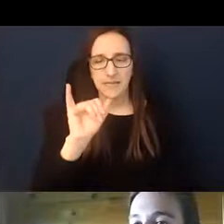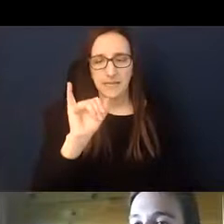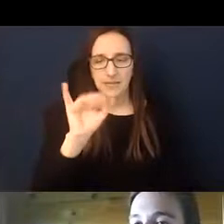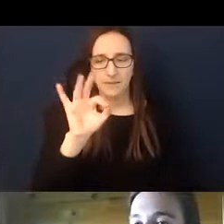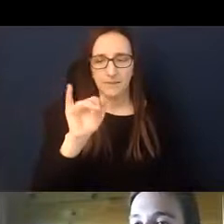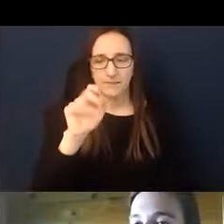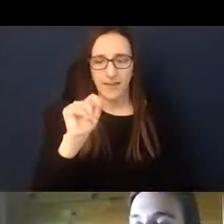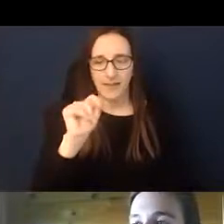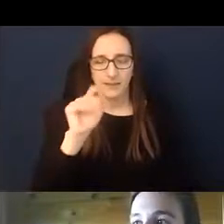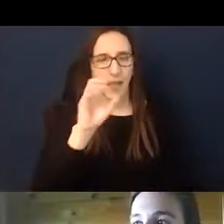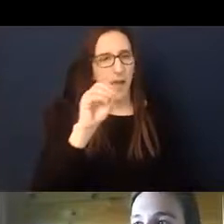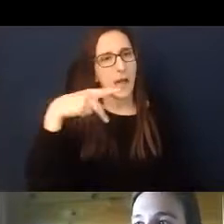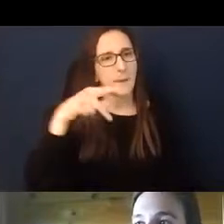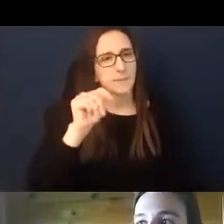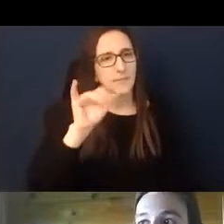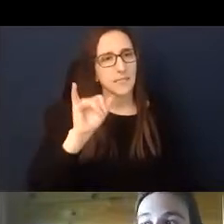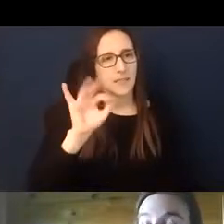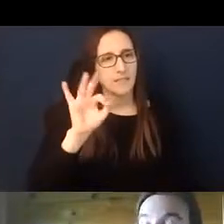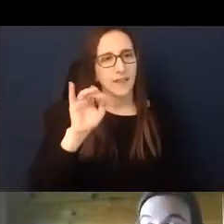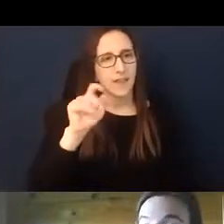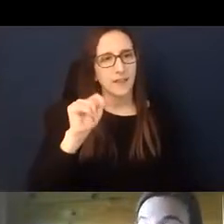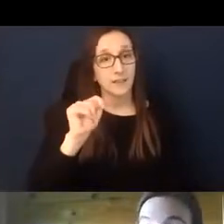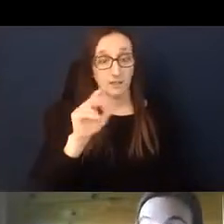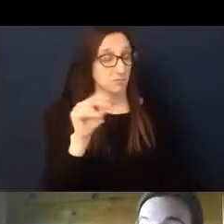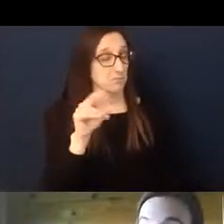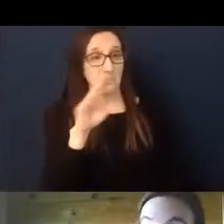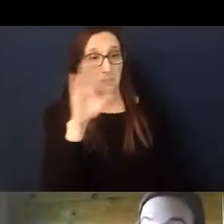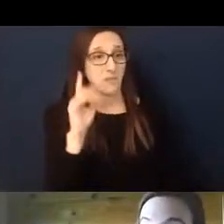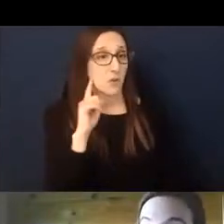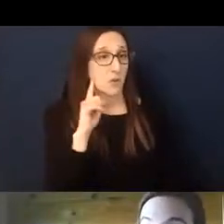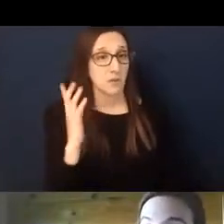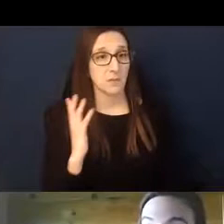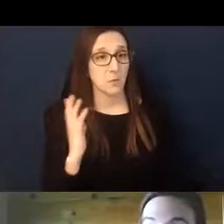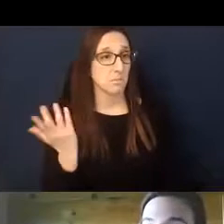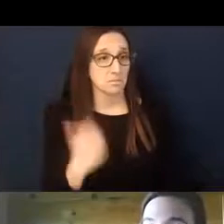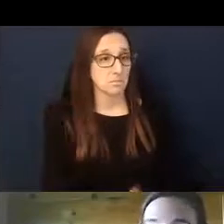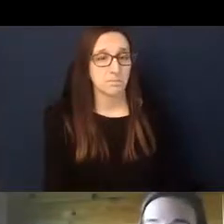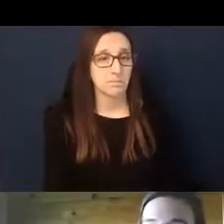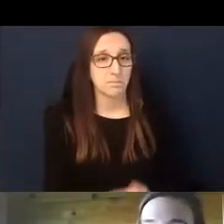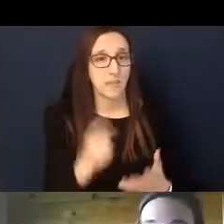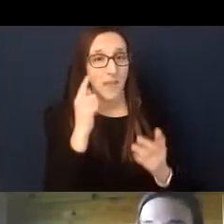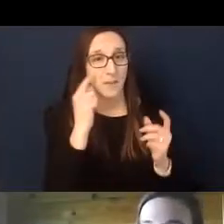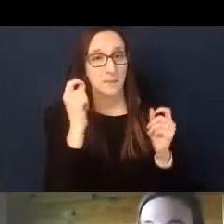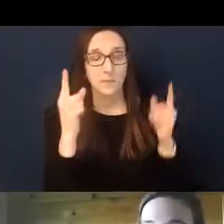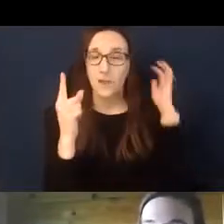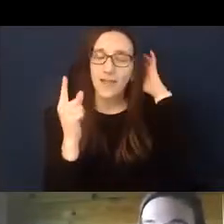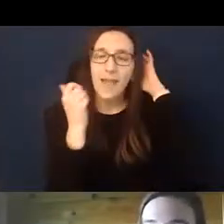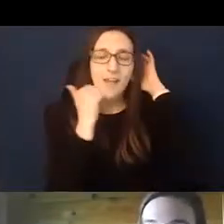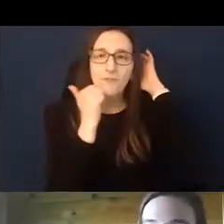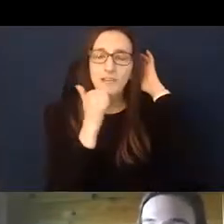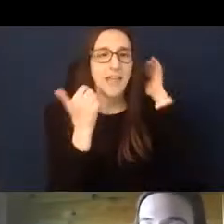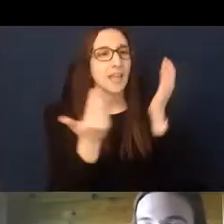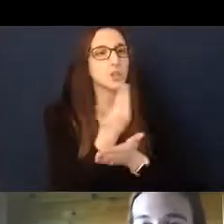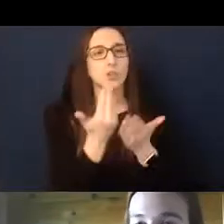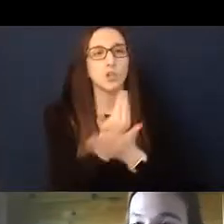OPTIFAST, OptiFast. Are you familiar with that? I have not. No. I am surprised day after day of all